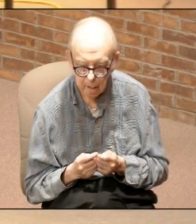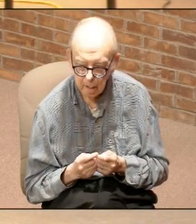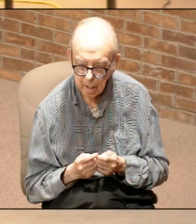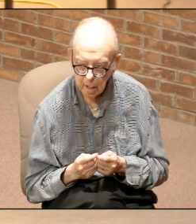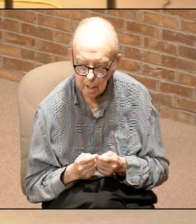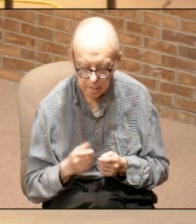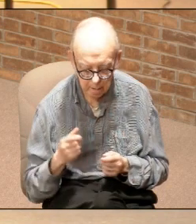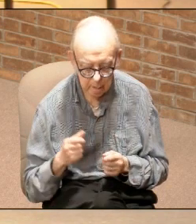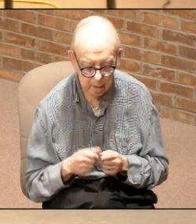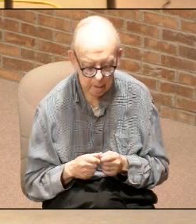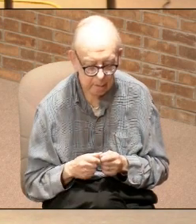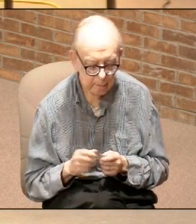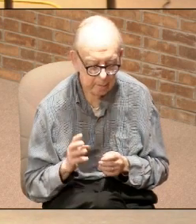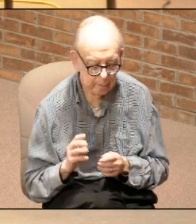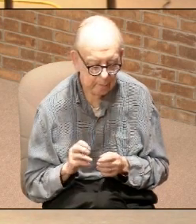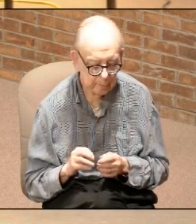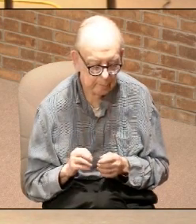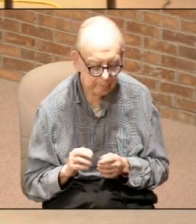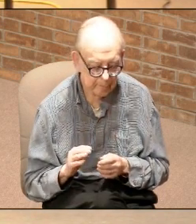and you remember mr t